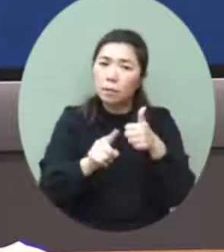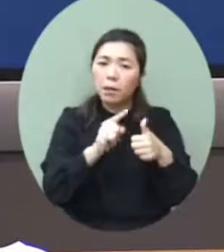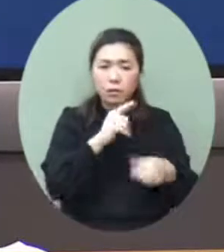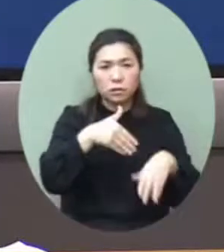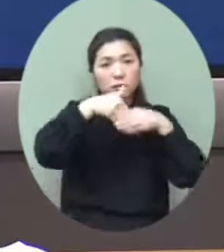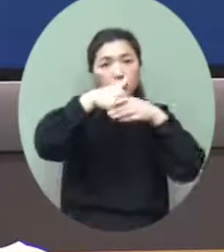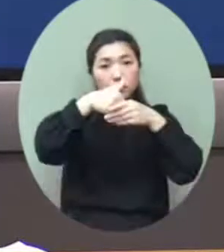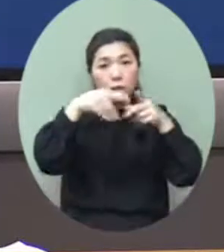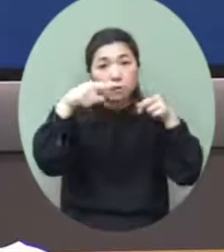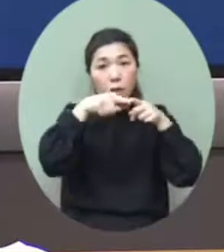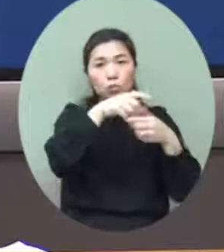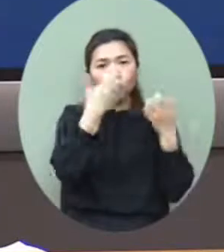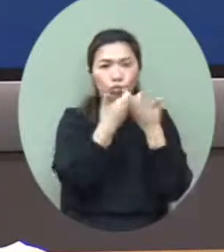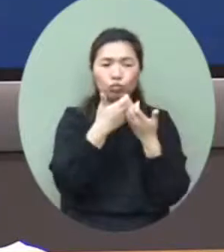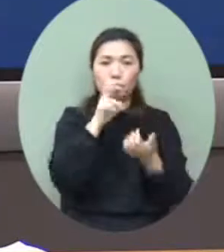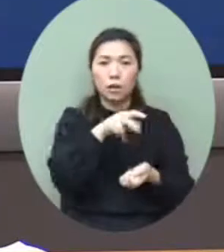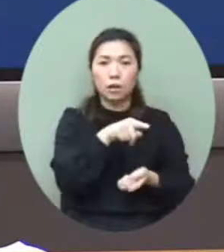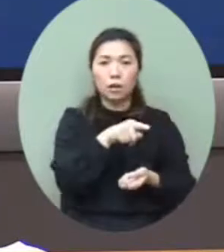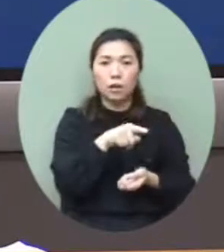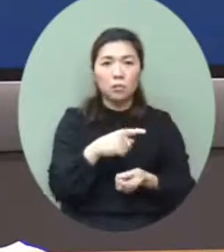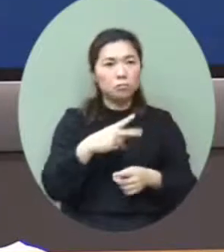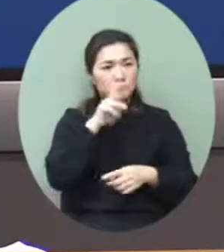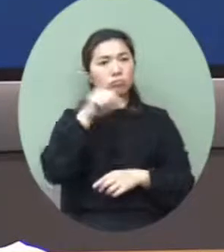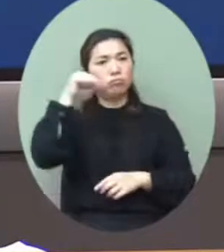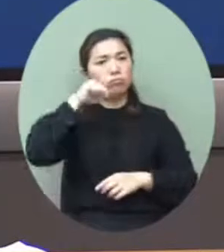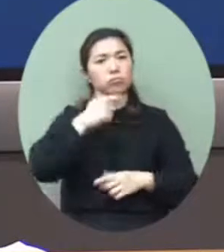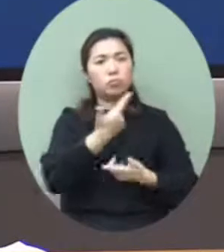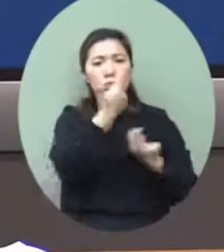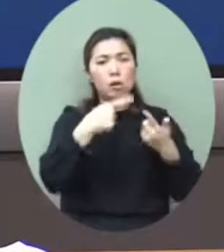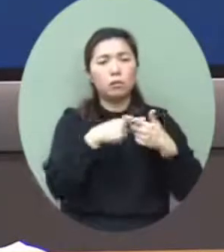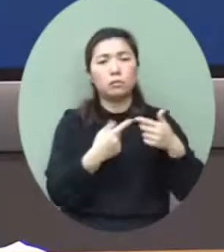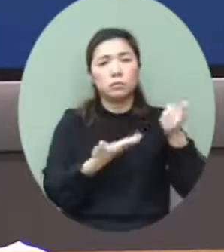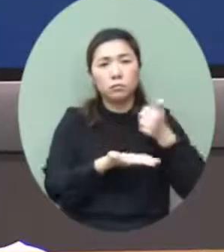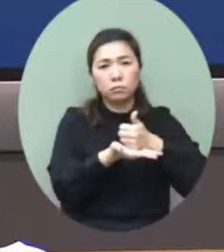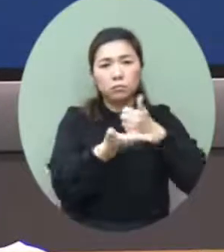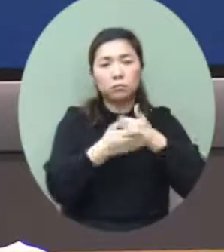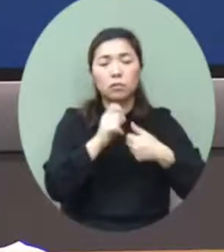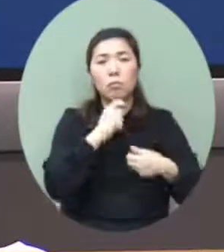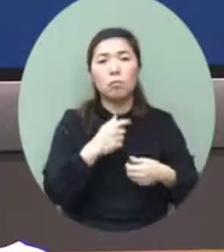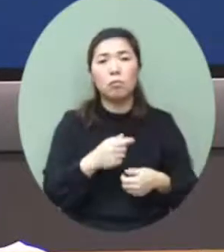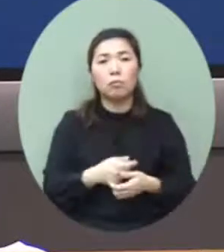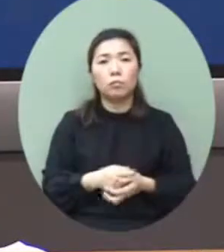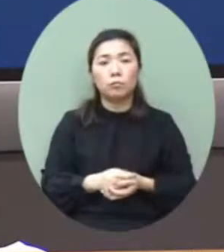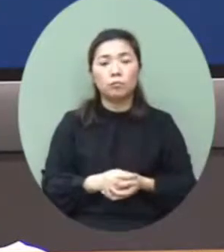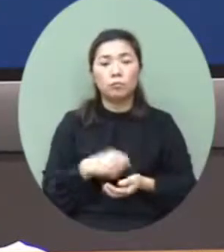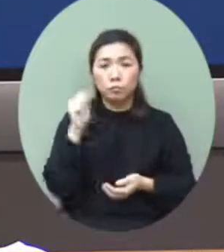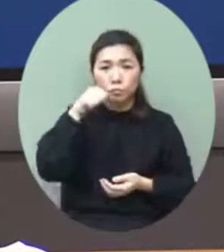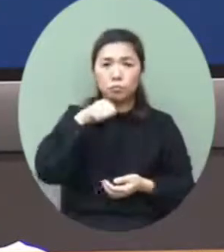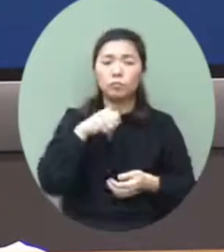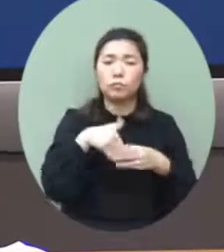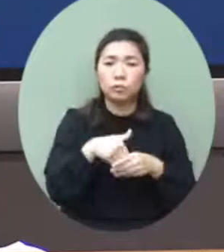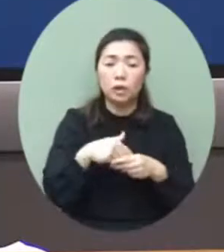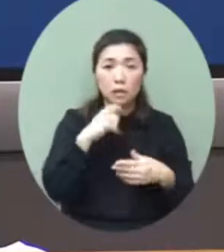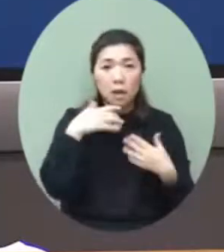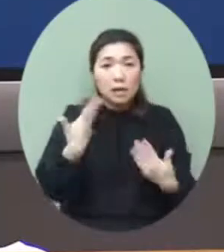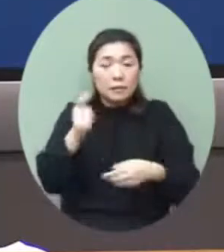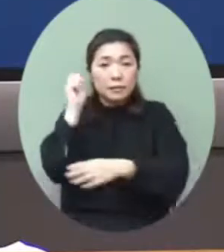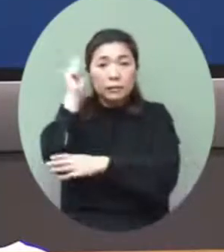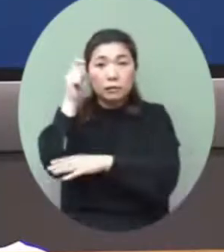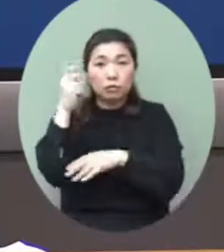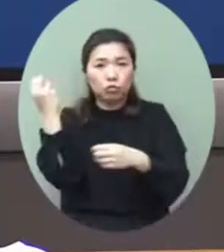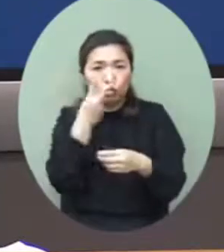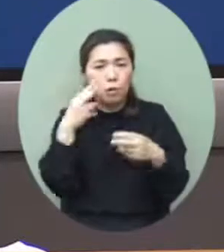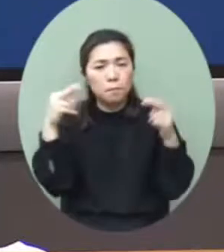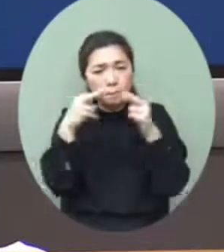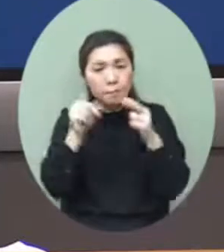recruitment, judging from the number of applicants, we see that the response is very encouraging.